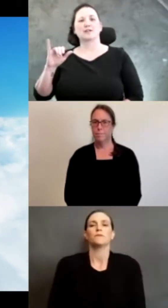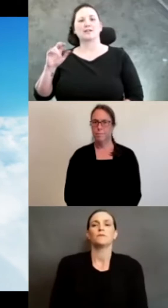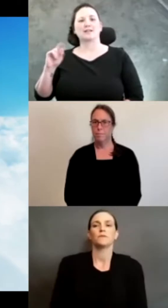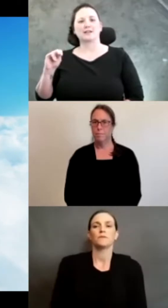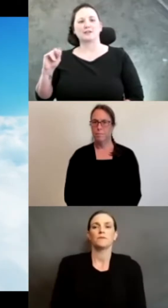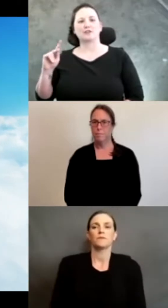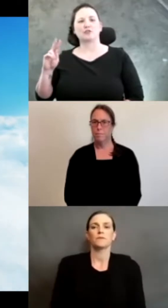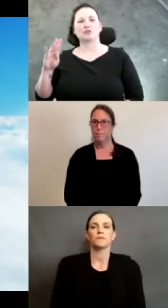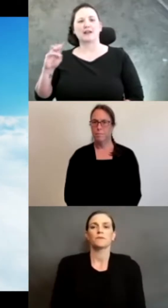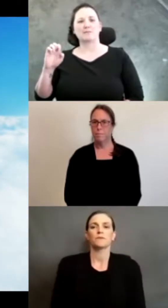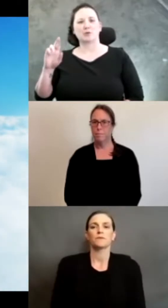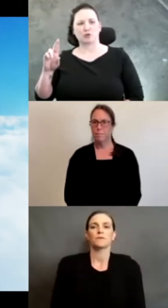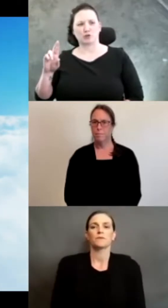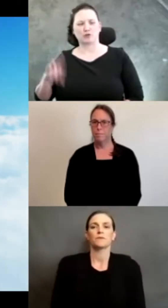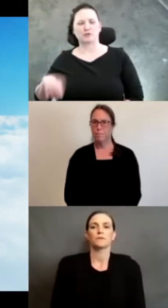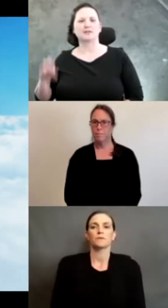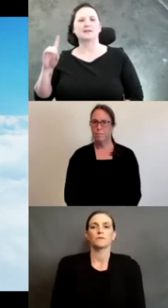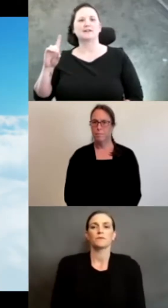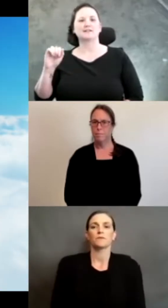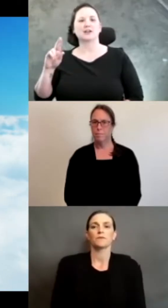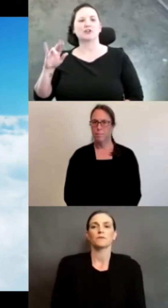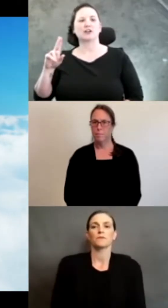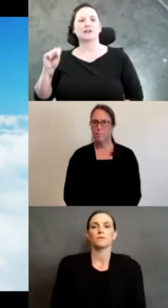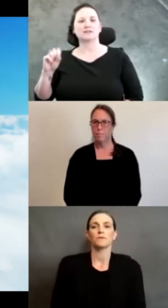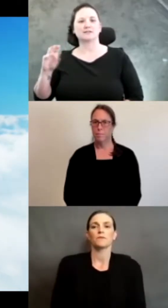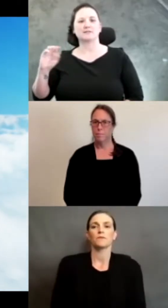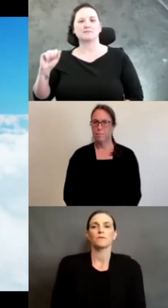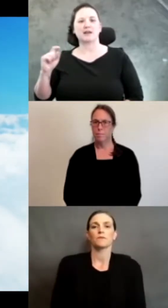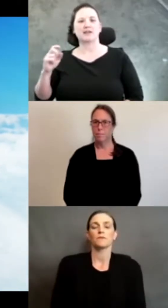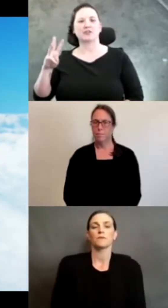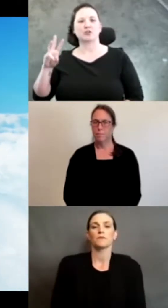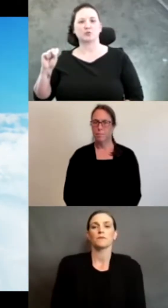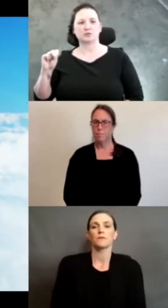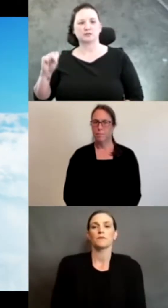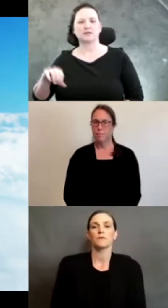Darius Matthews, Jacob Montoya,